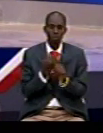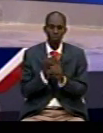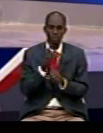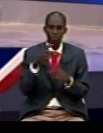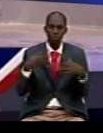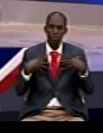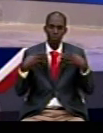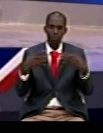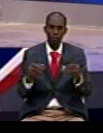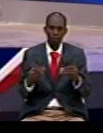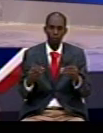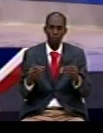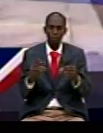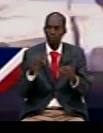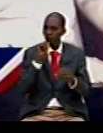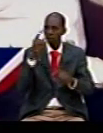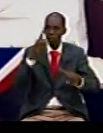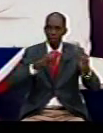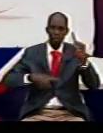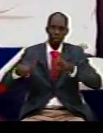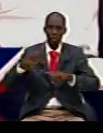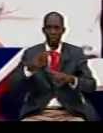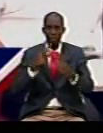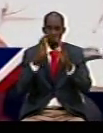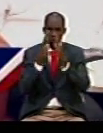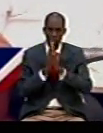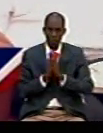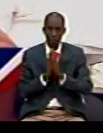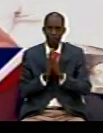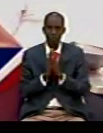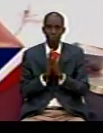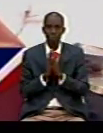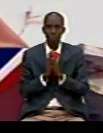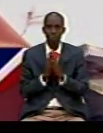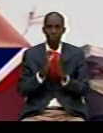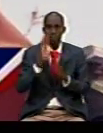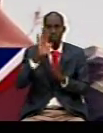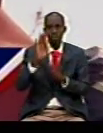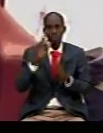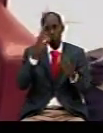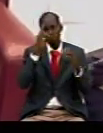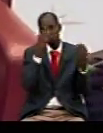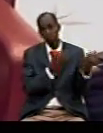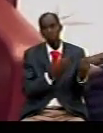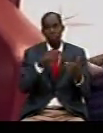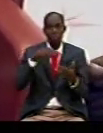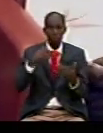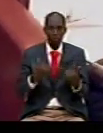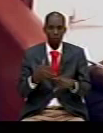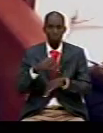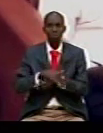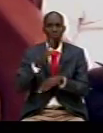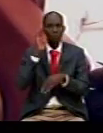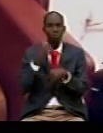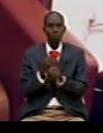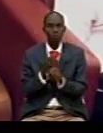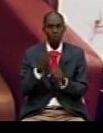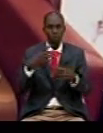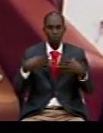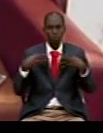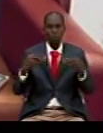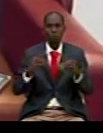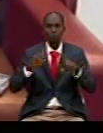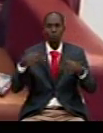thee whole. You didn't say amen to that one? Amen. Your faith tonight will make you whole. Amen. Go